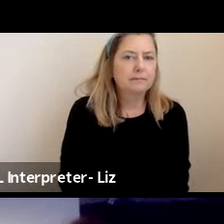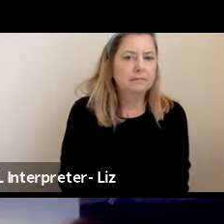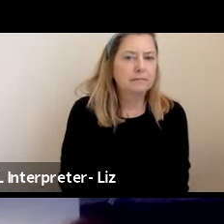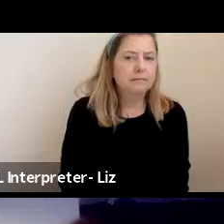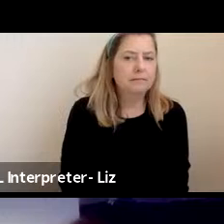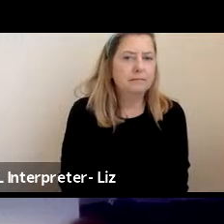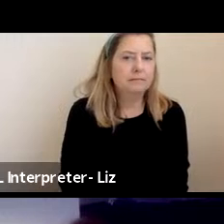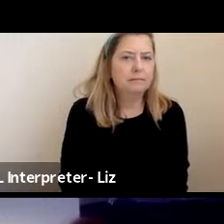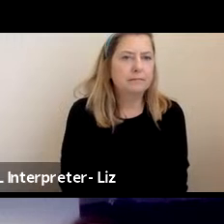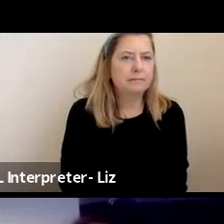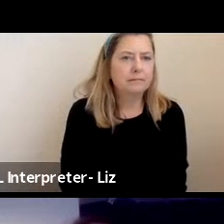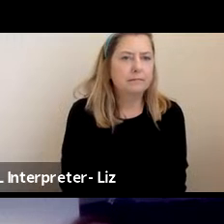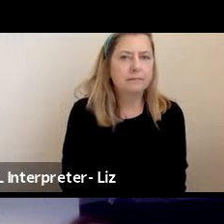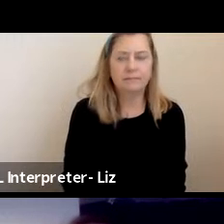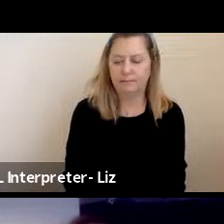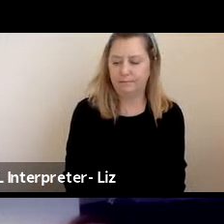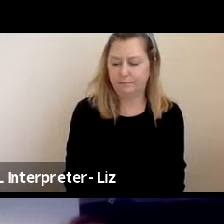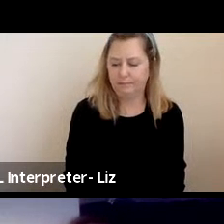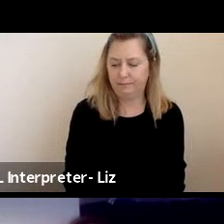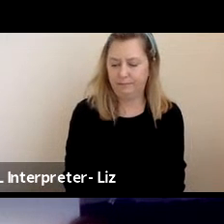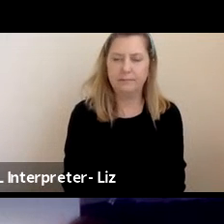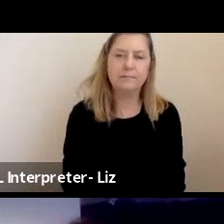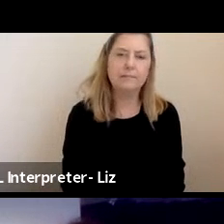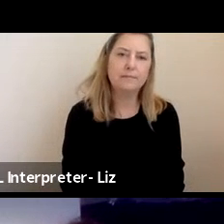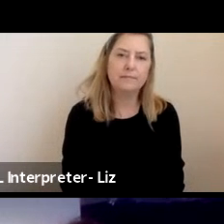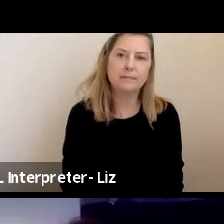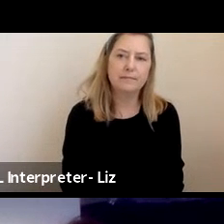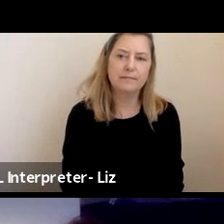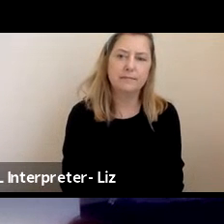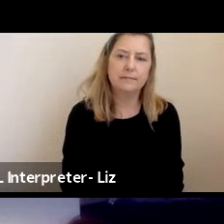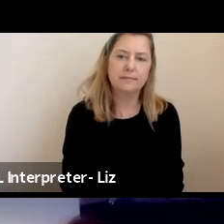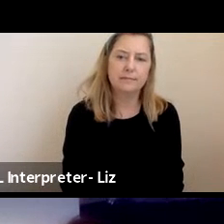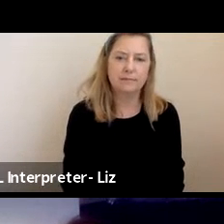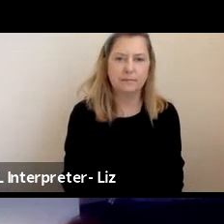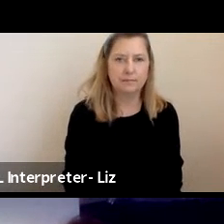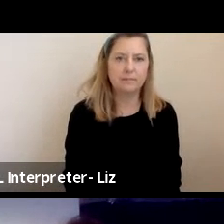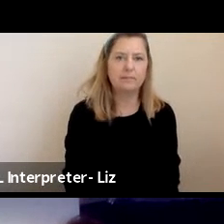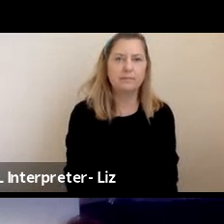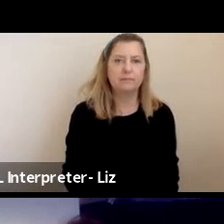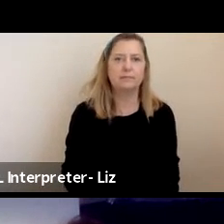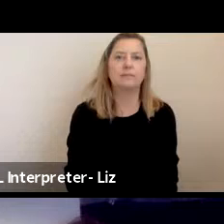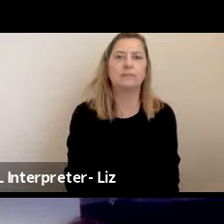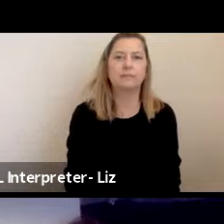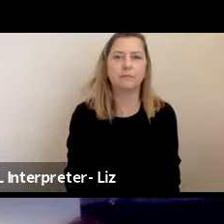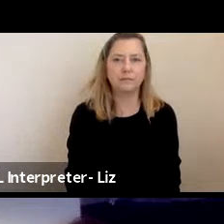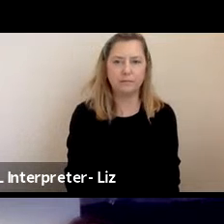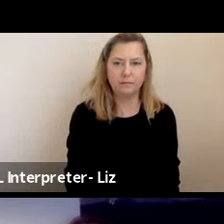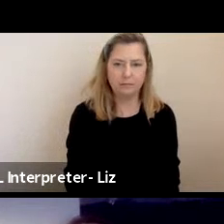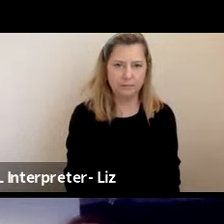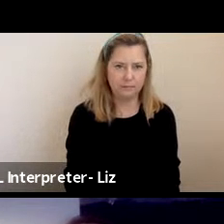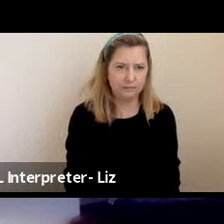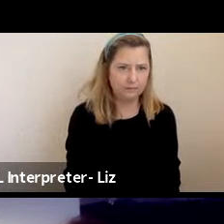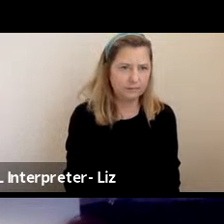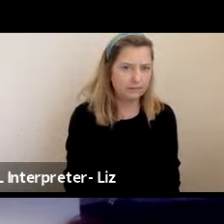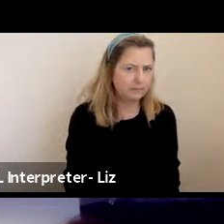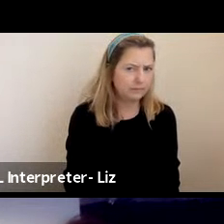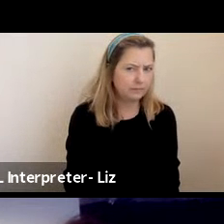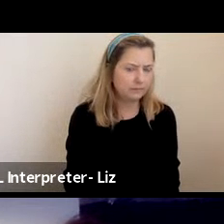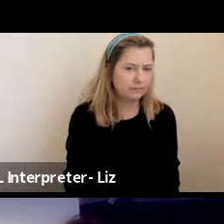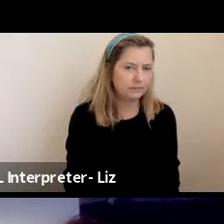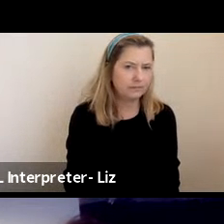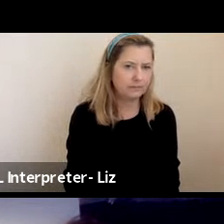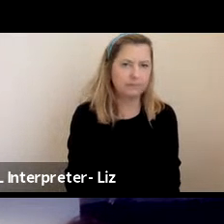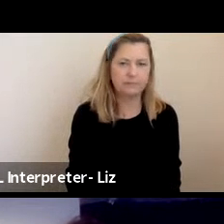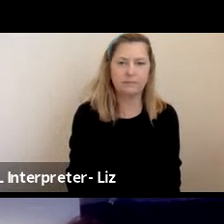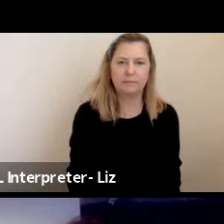are on YouTube. Right. Right, okay. Well, I'm just wondering if the connection between the call Right. and YouTube is, Did you all hear it before